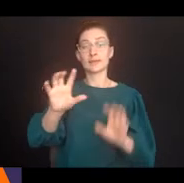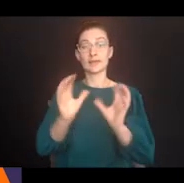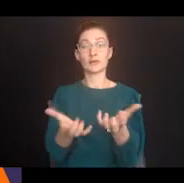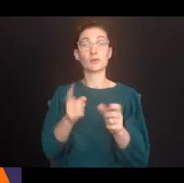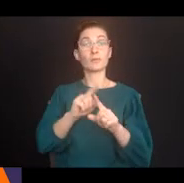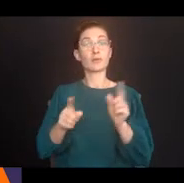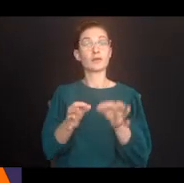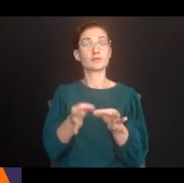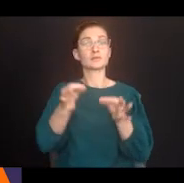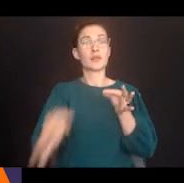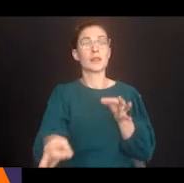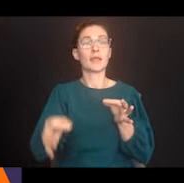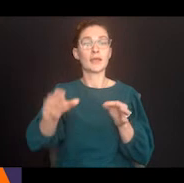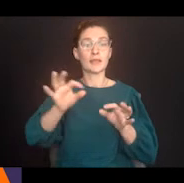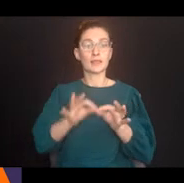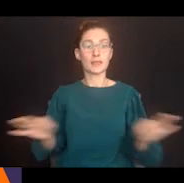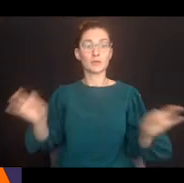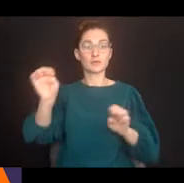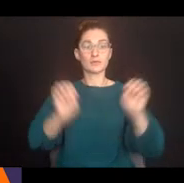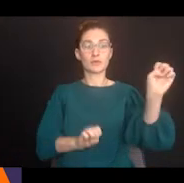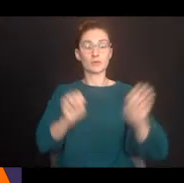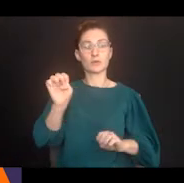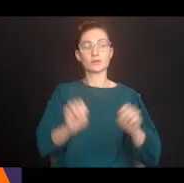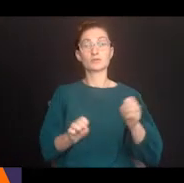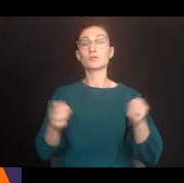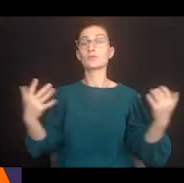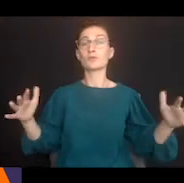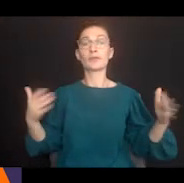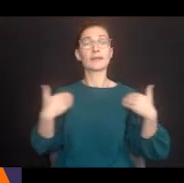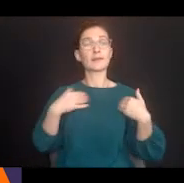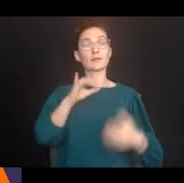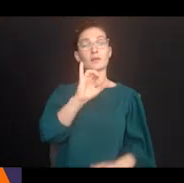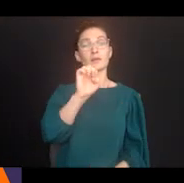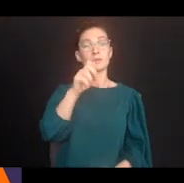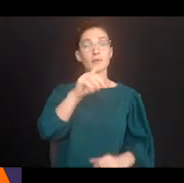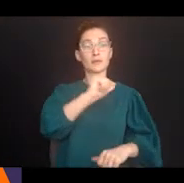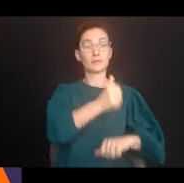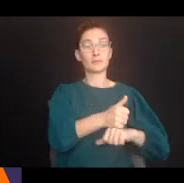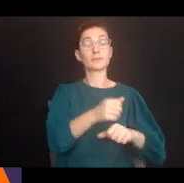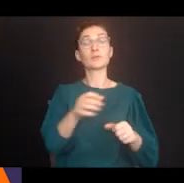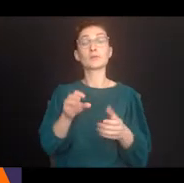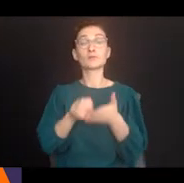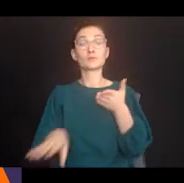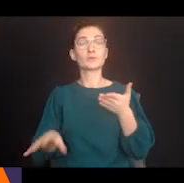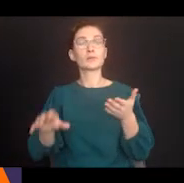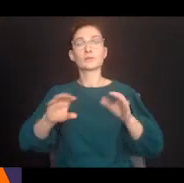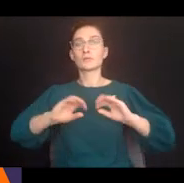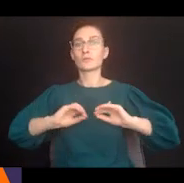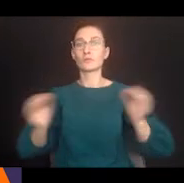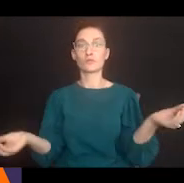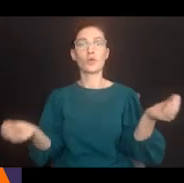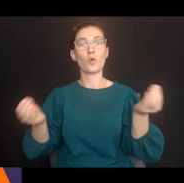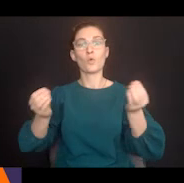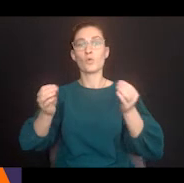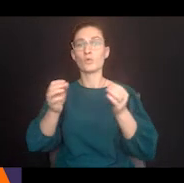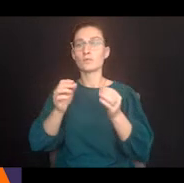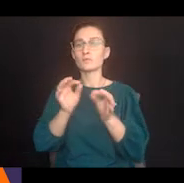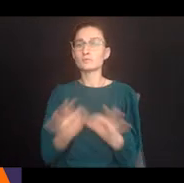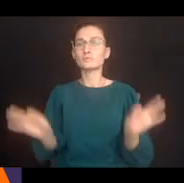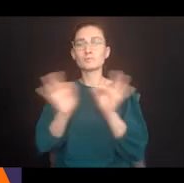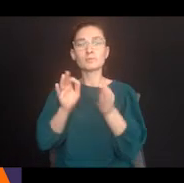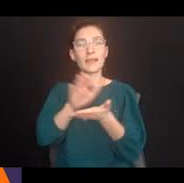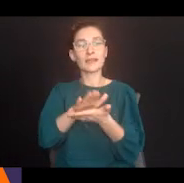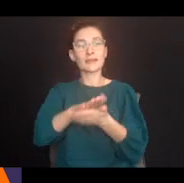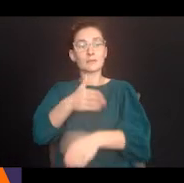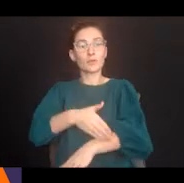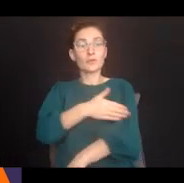delay in the language evaluations. Even with an IEP in place, students still made no significant academic progress in